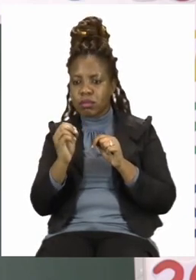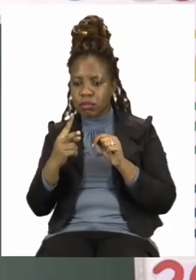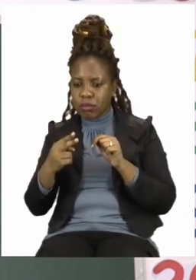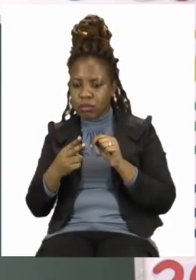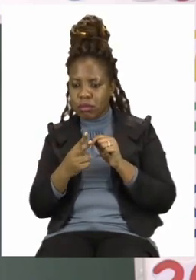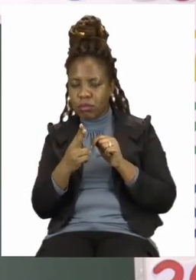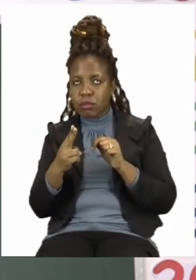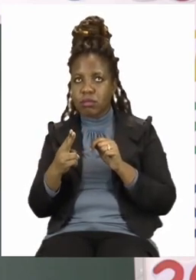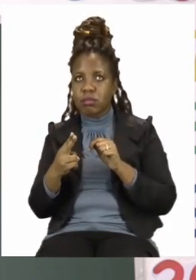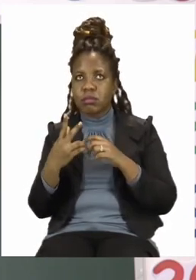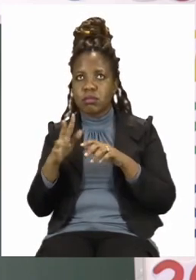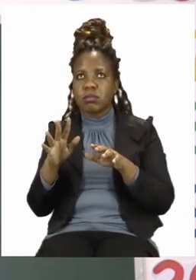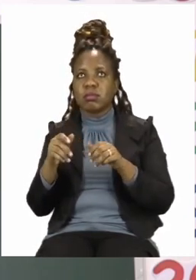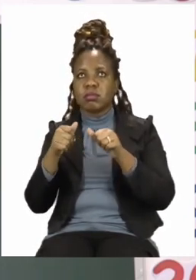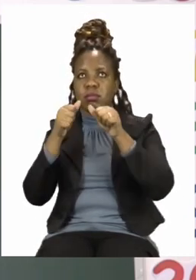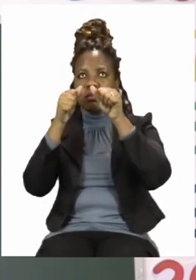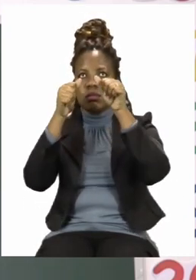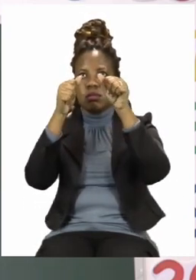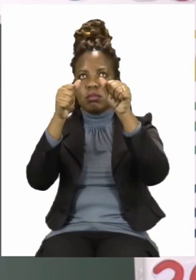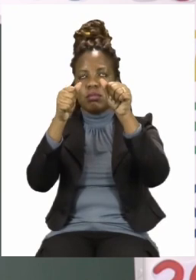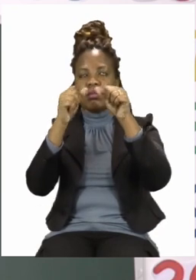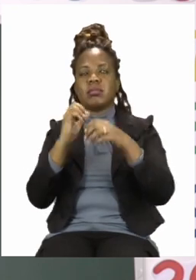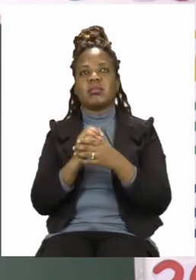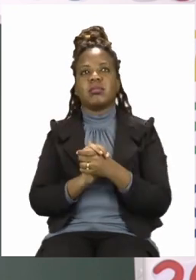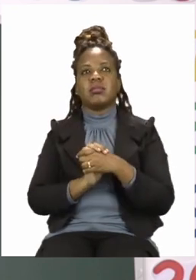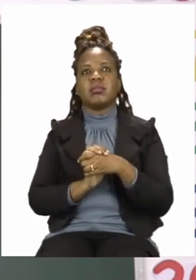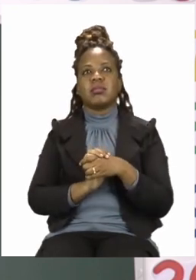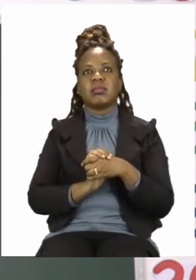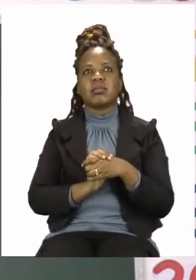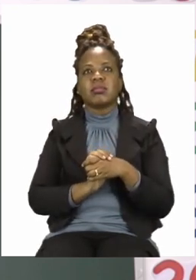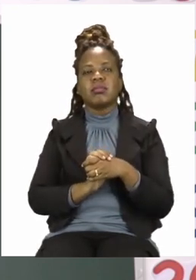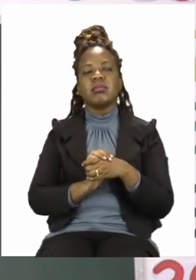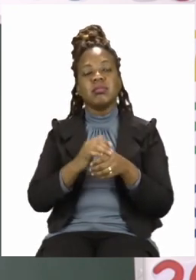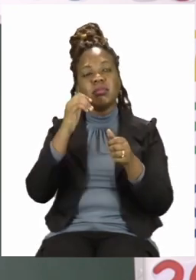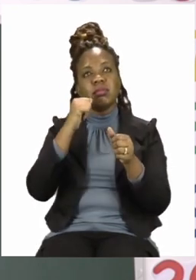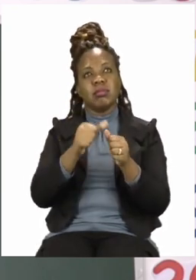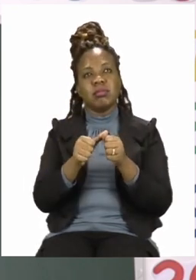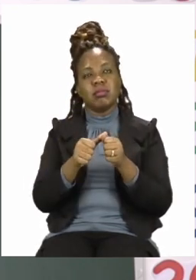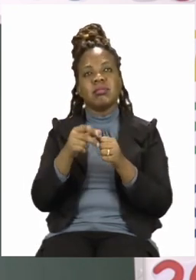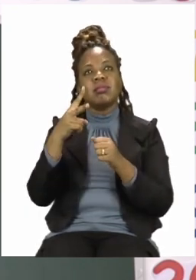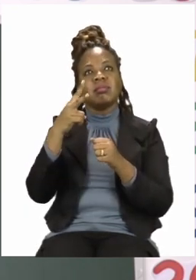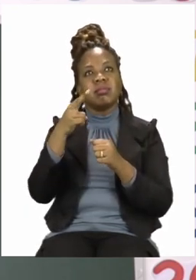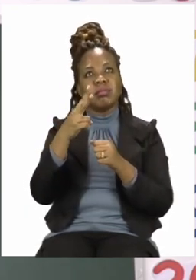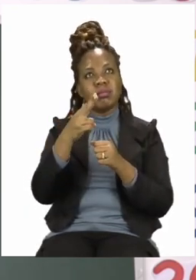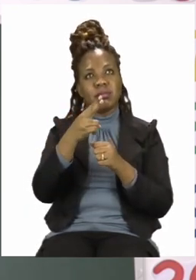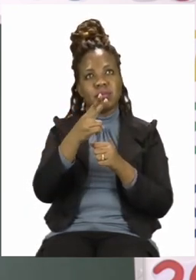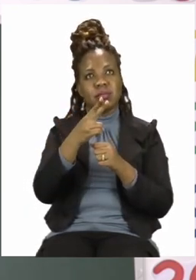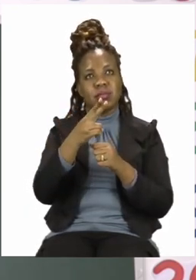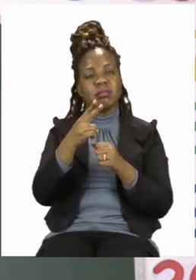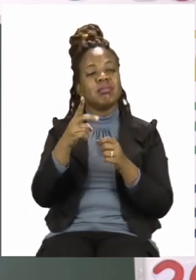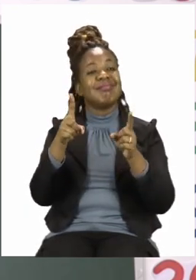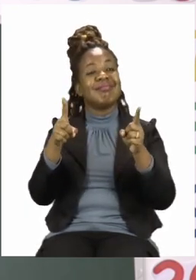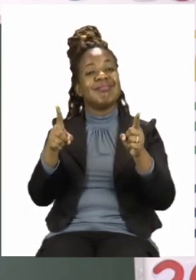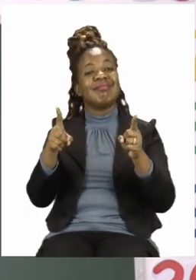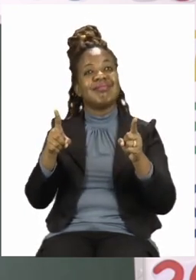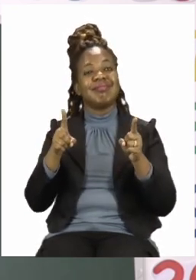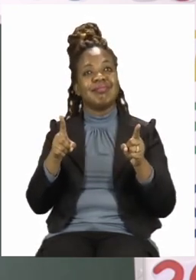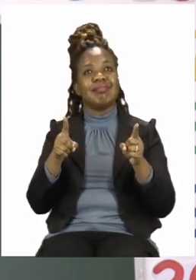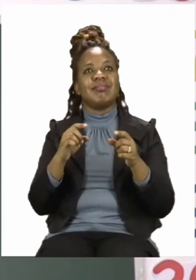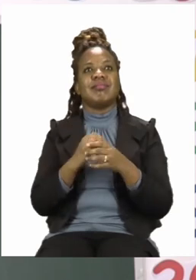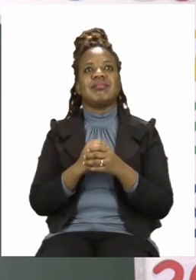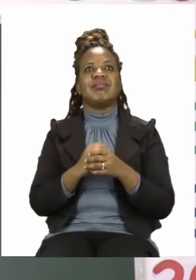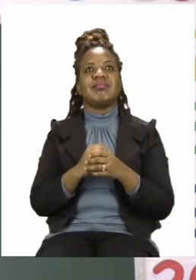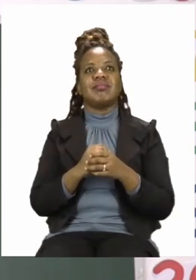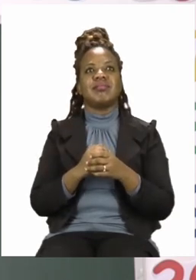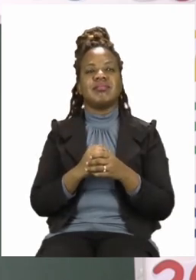it out and paste it for the first one. But remember, boys and girls, a pair of scissors can be very dangerous.